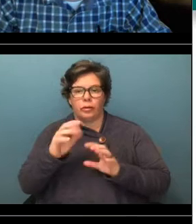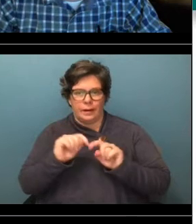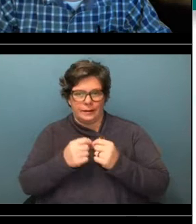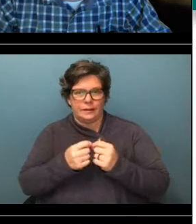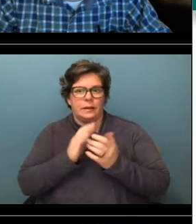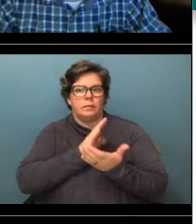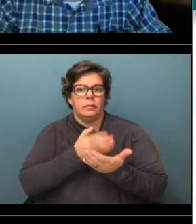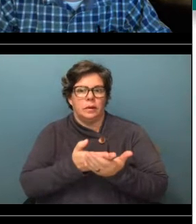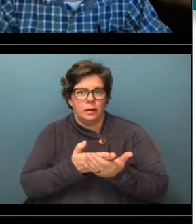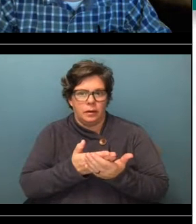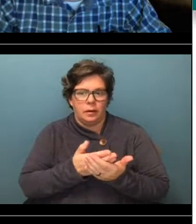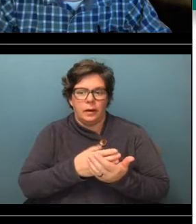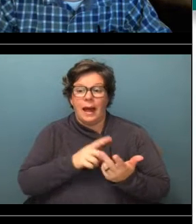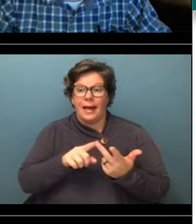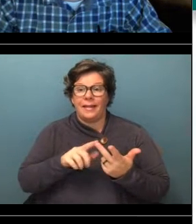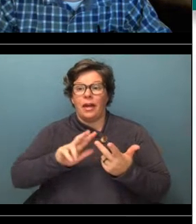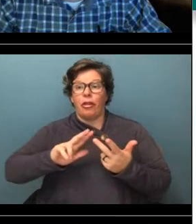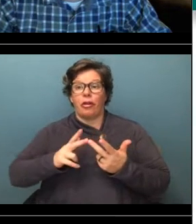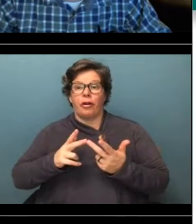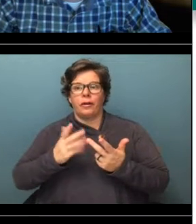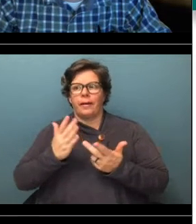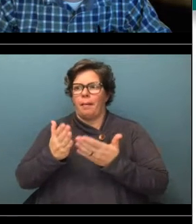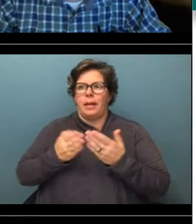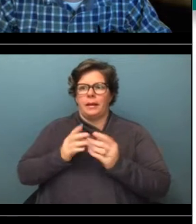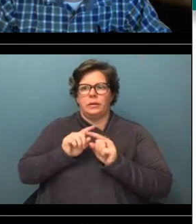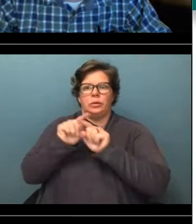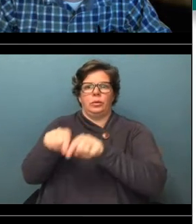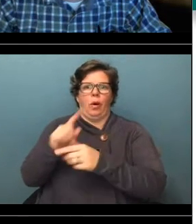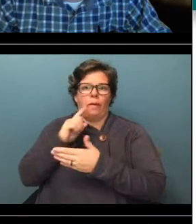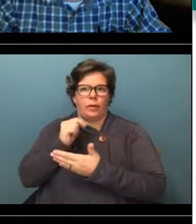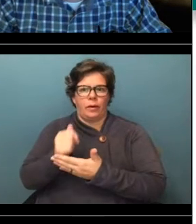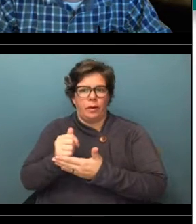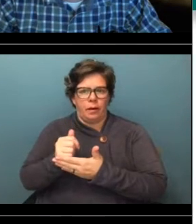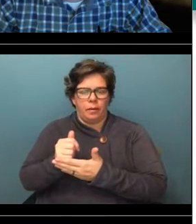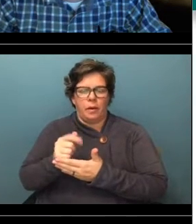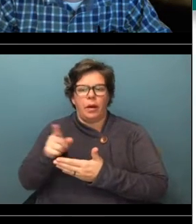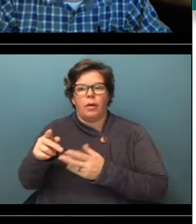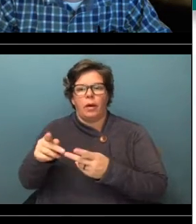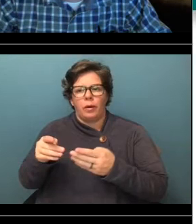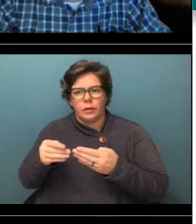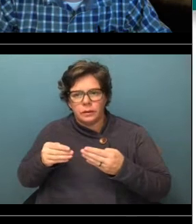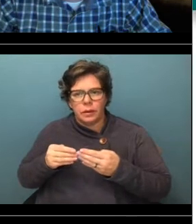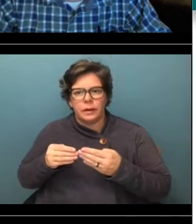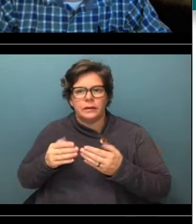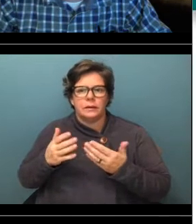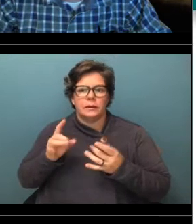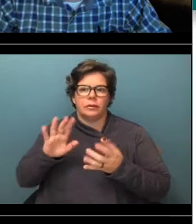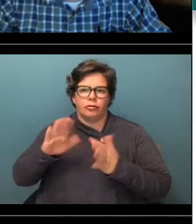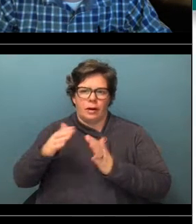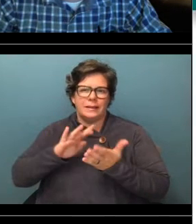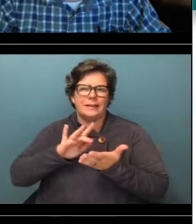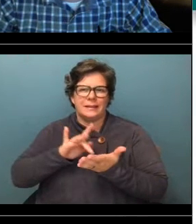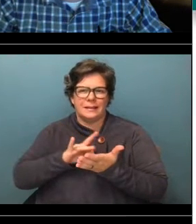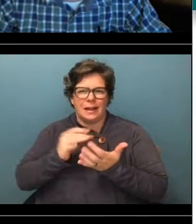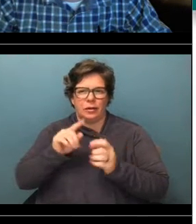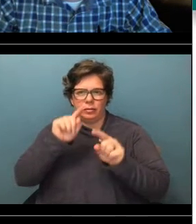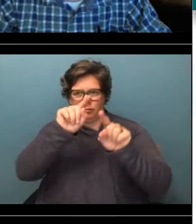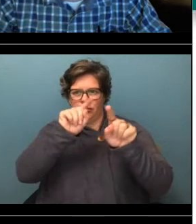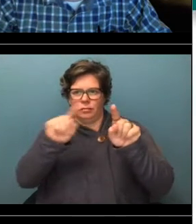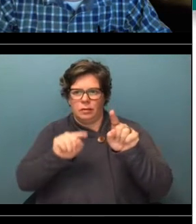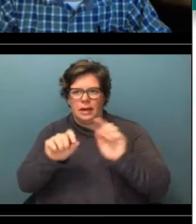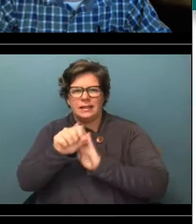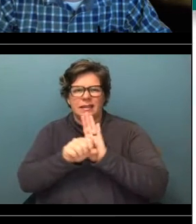lastly, somewhere to go. And those places right now are Idaho's crisis centers. And Adam's going to